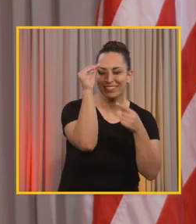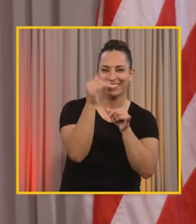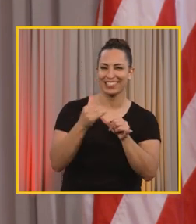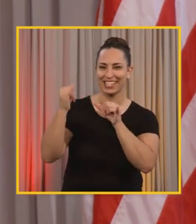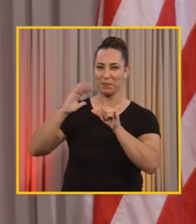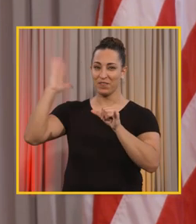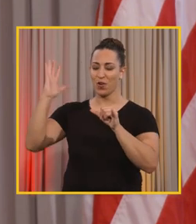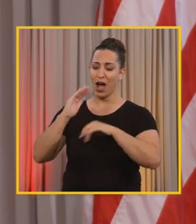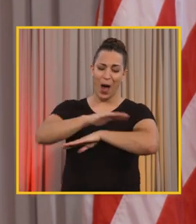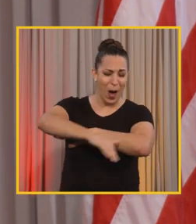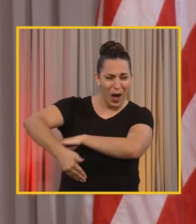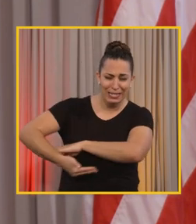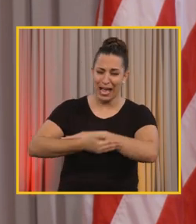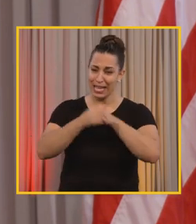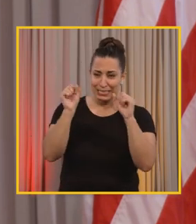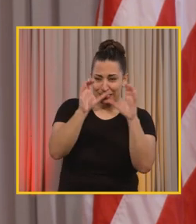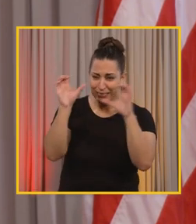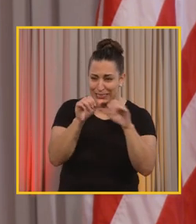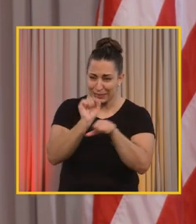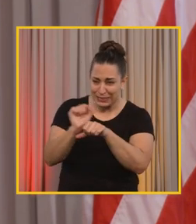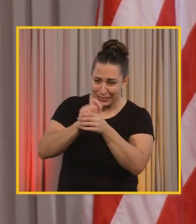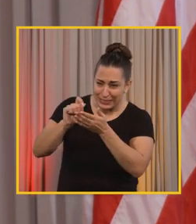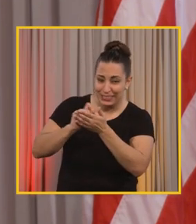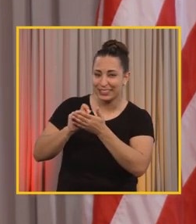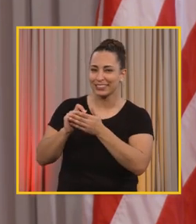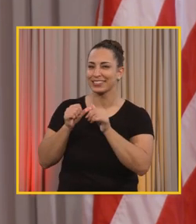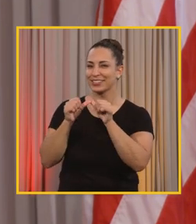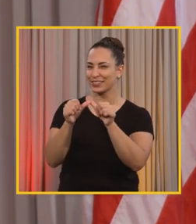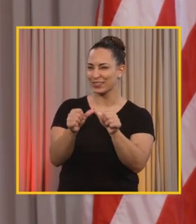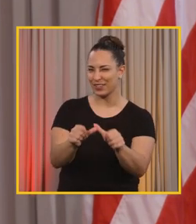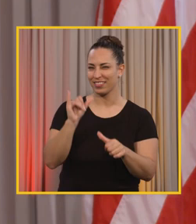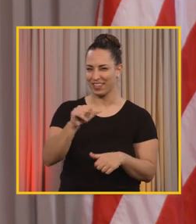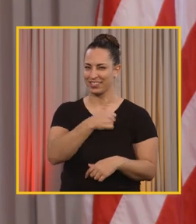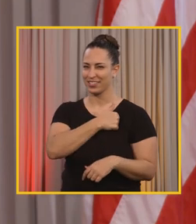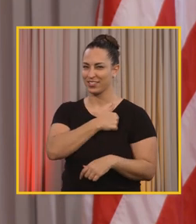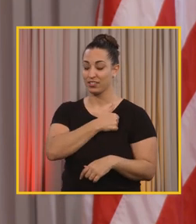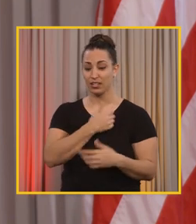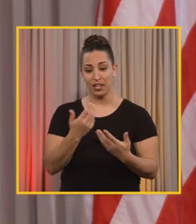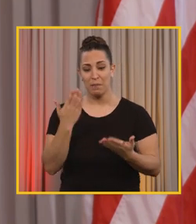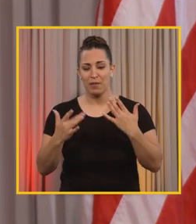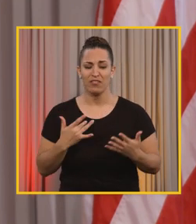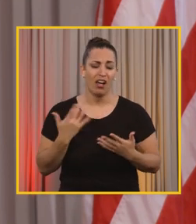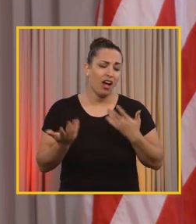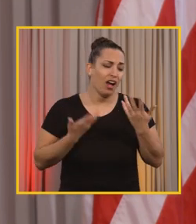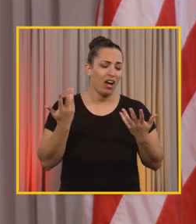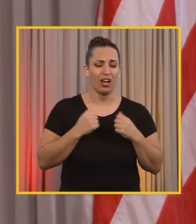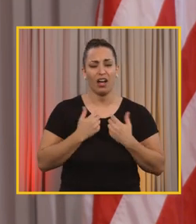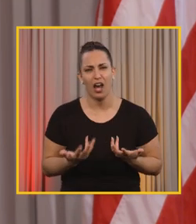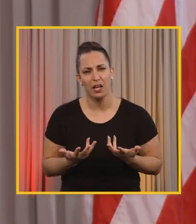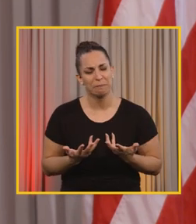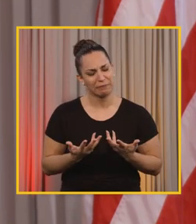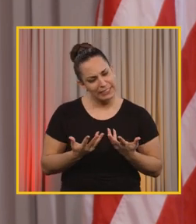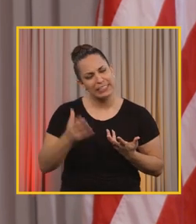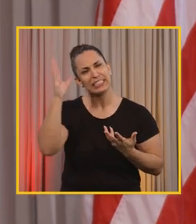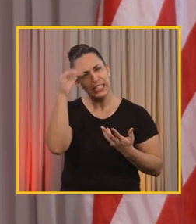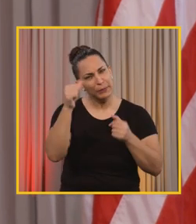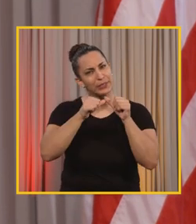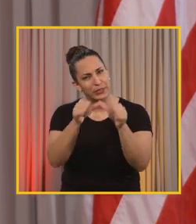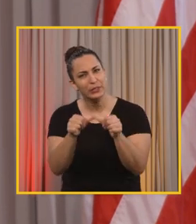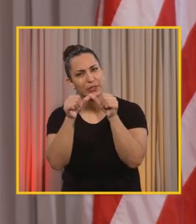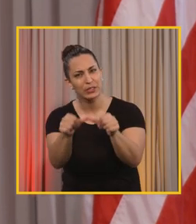challenges, may you keep the drive that got you through those all-nighters. May you push yourselves, even when you think you have nothing else to